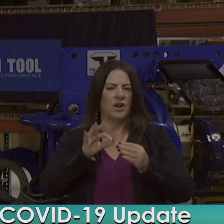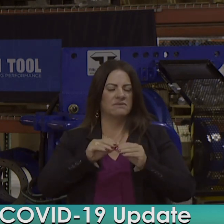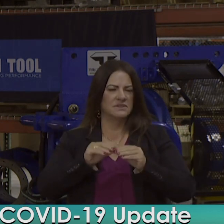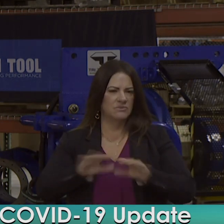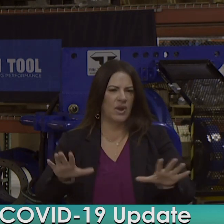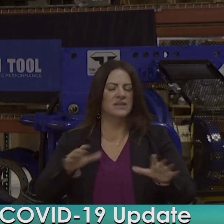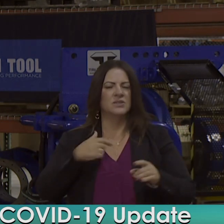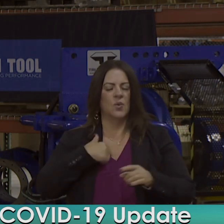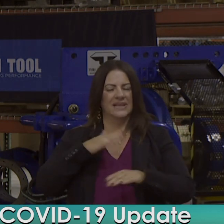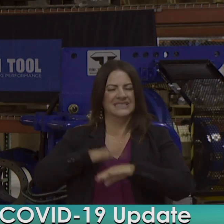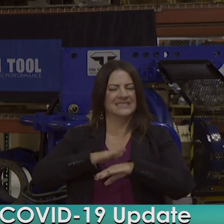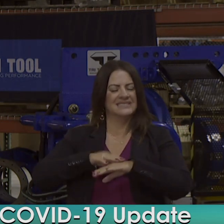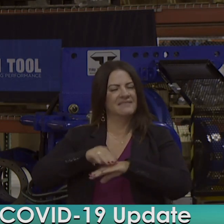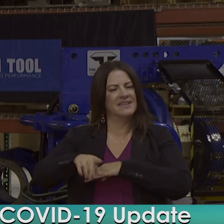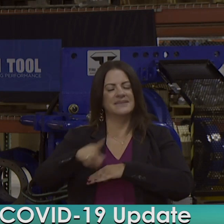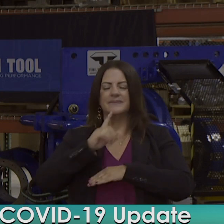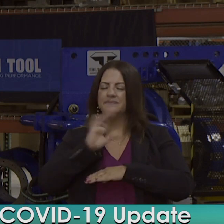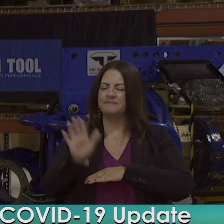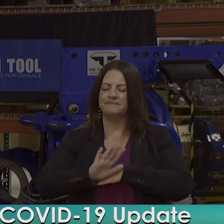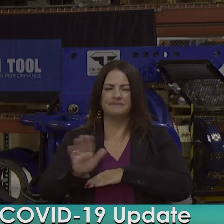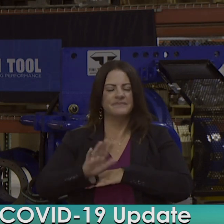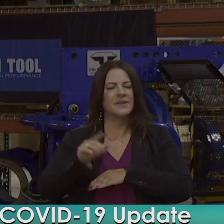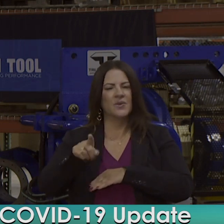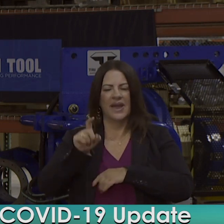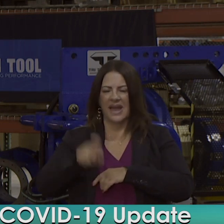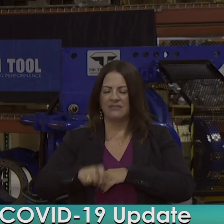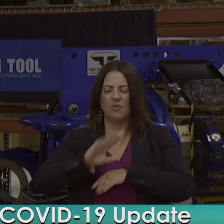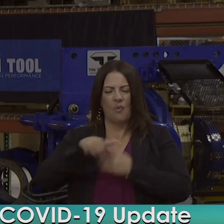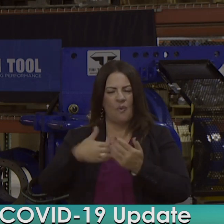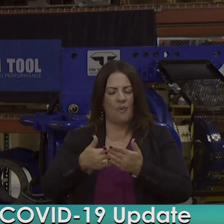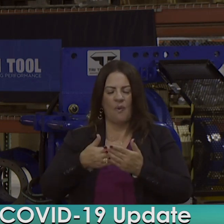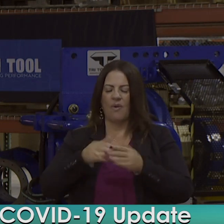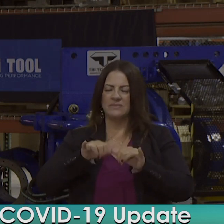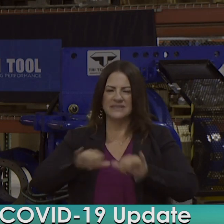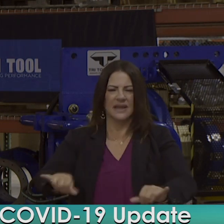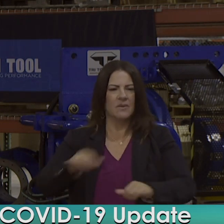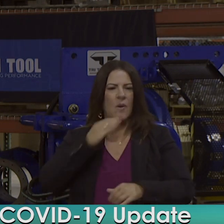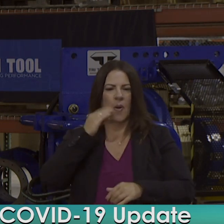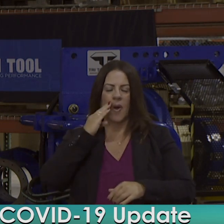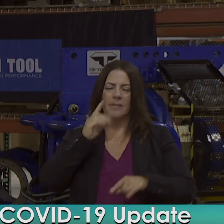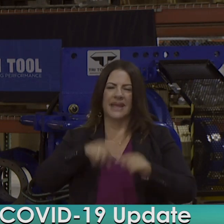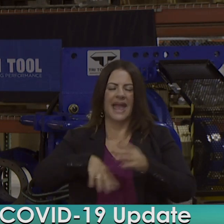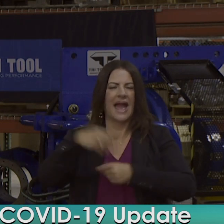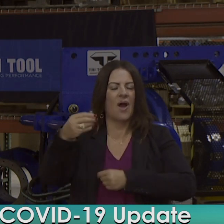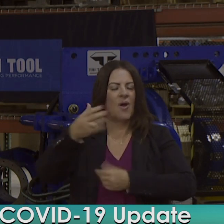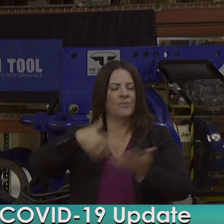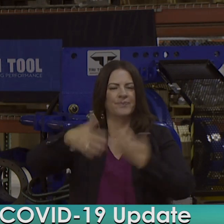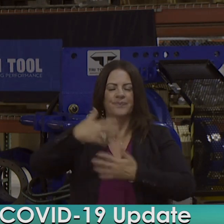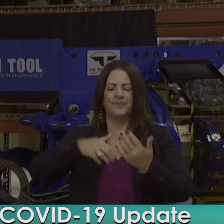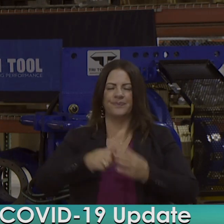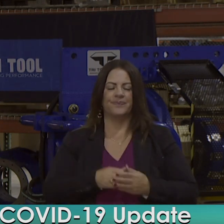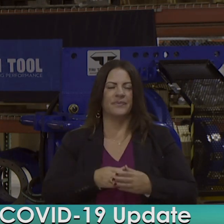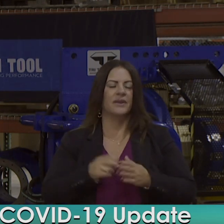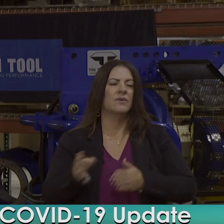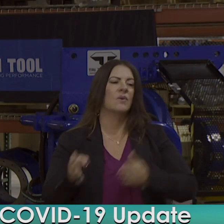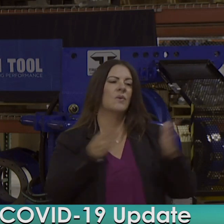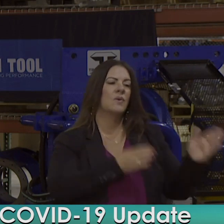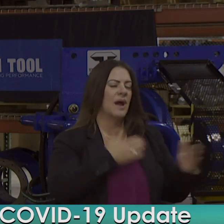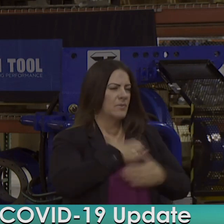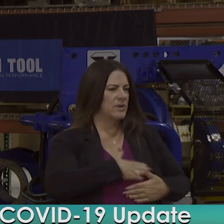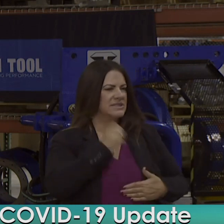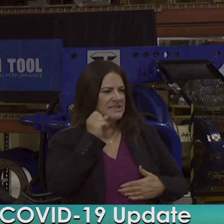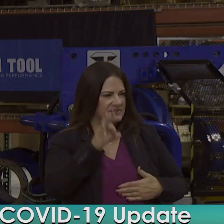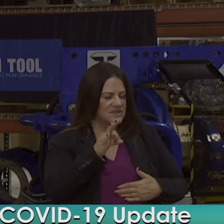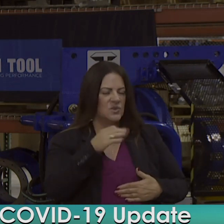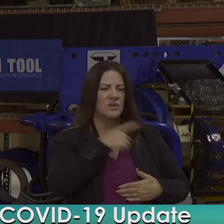pull back and reinstitute a stay-at-home order. I am very pleased the leadership in San Francisco, their county health directors.